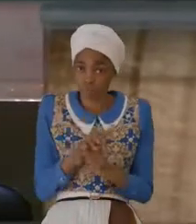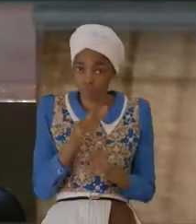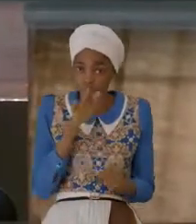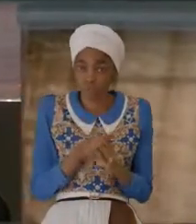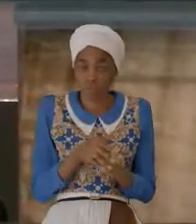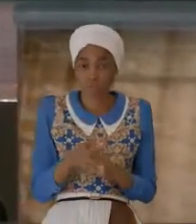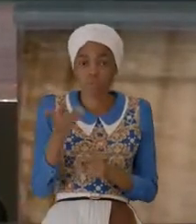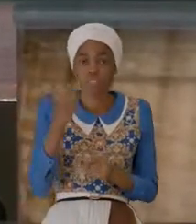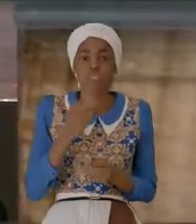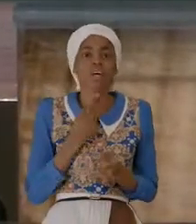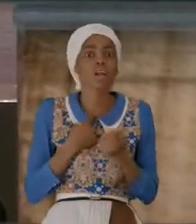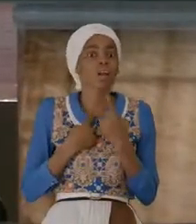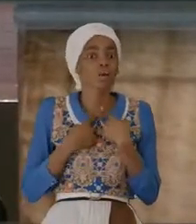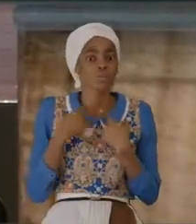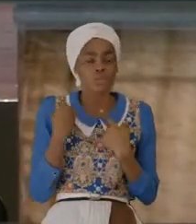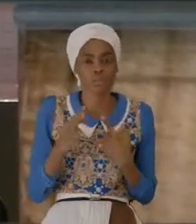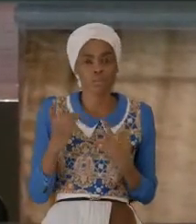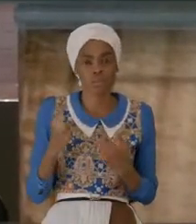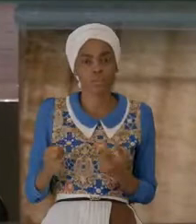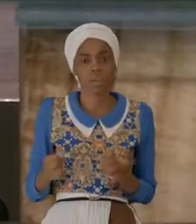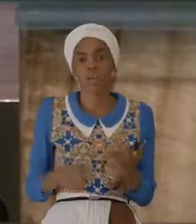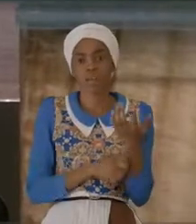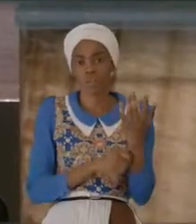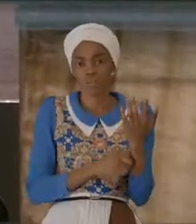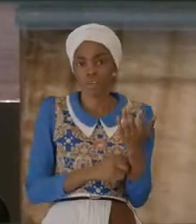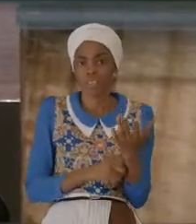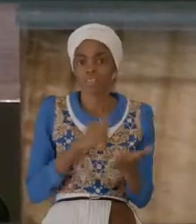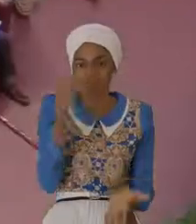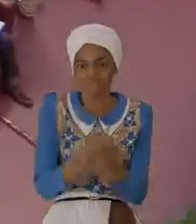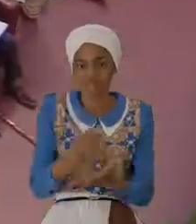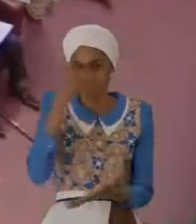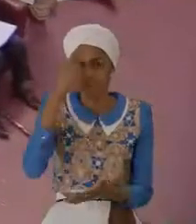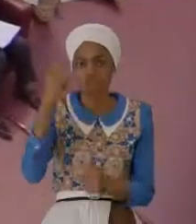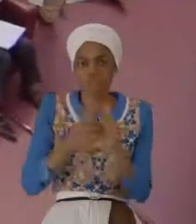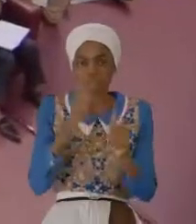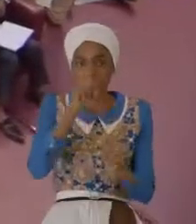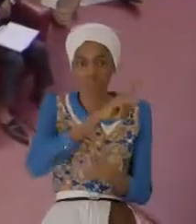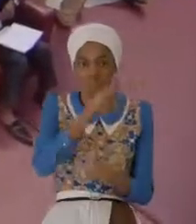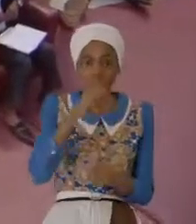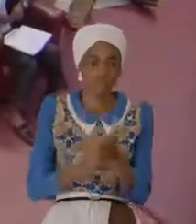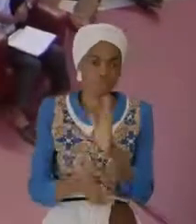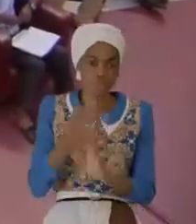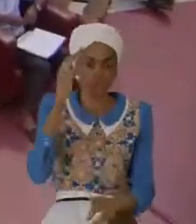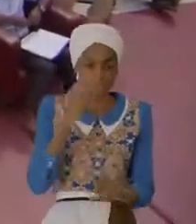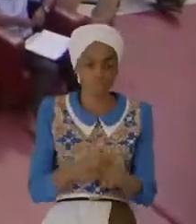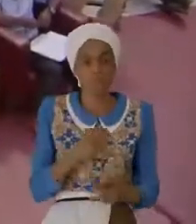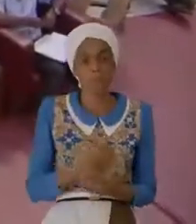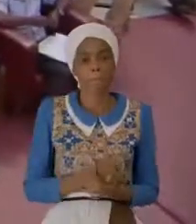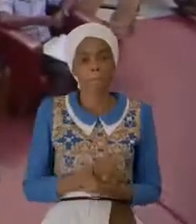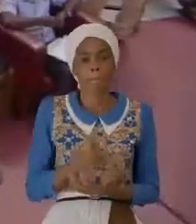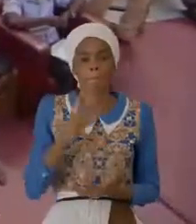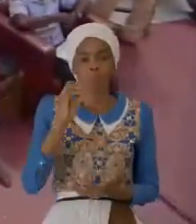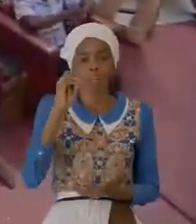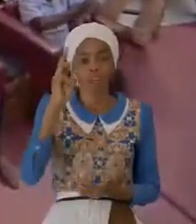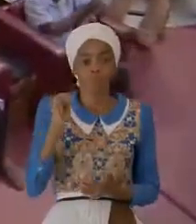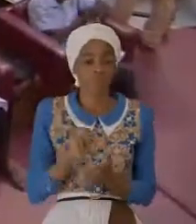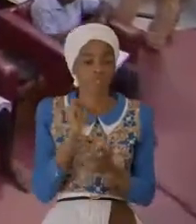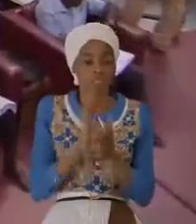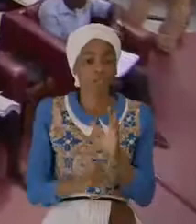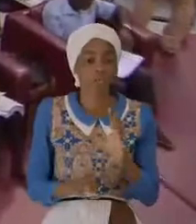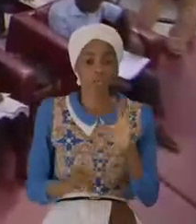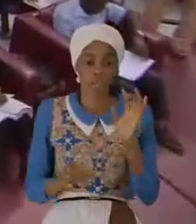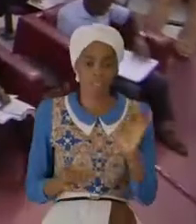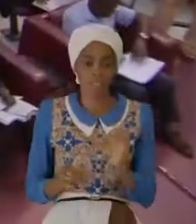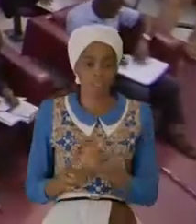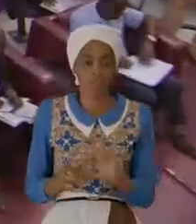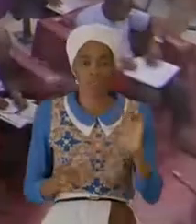the loss of the flesh amen for every one of you Romans chapter 8 I'm reading